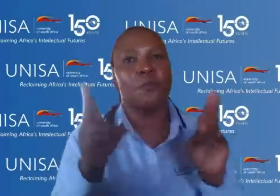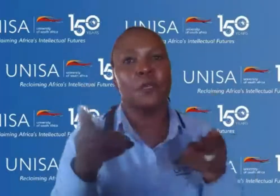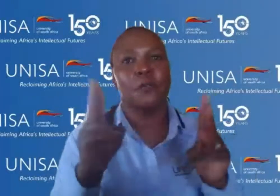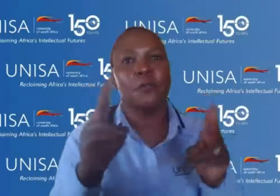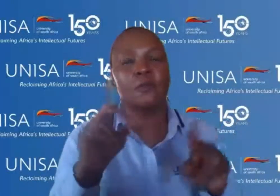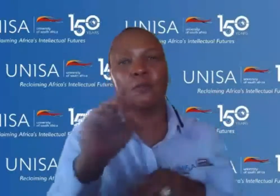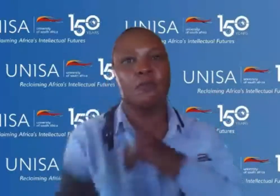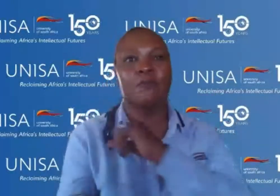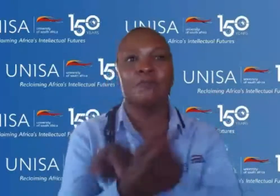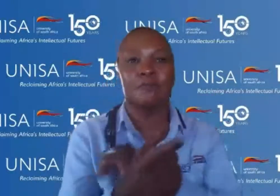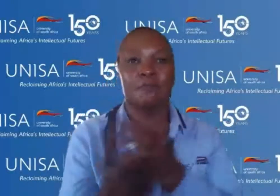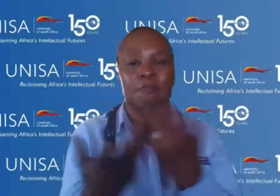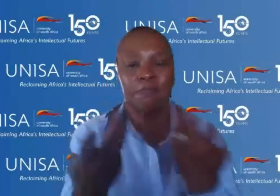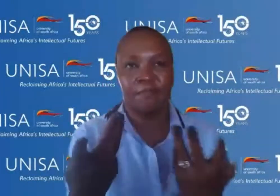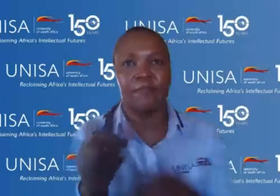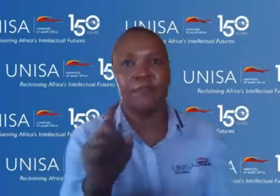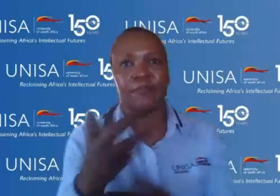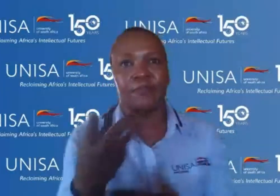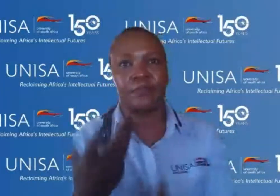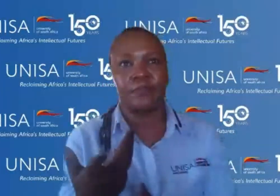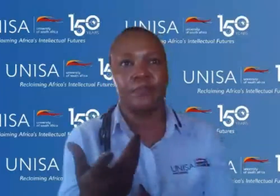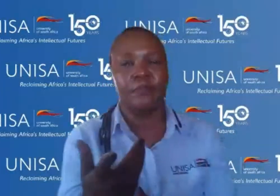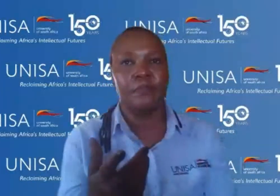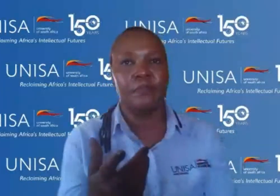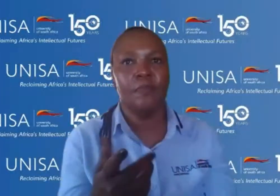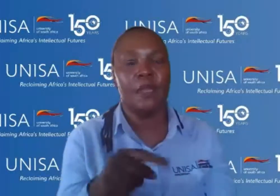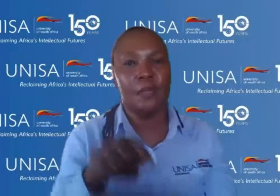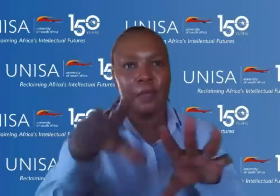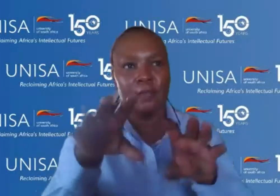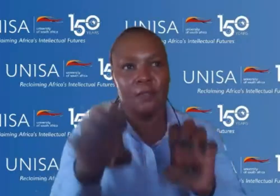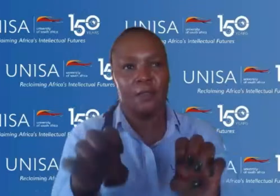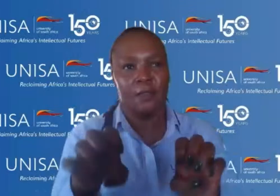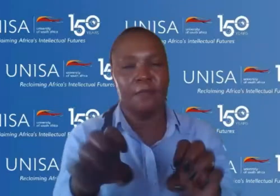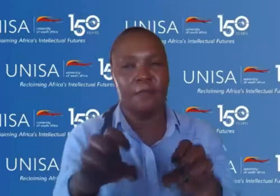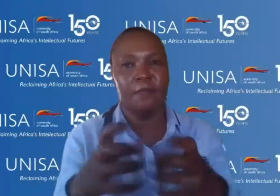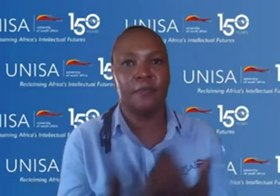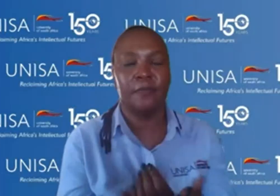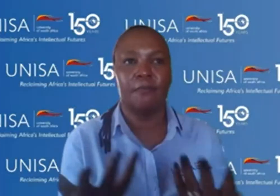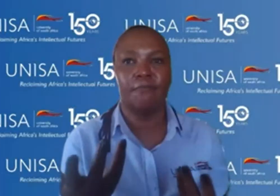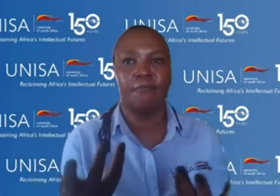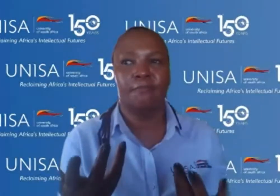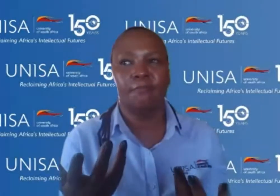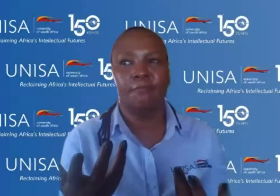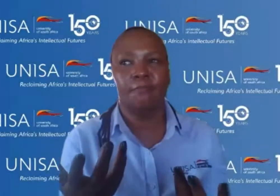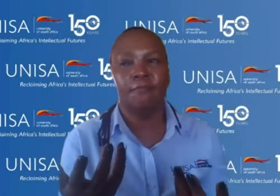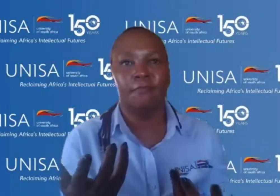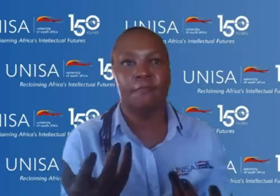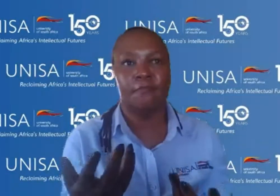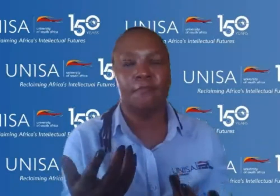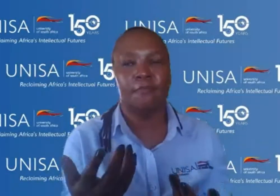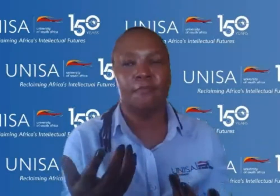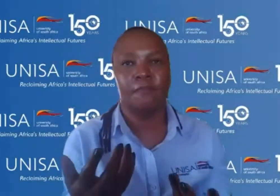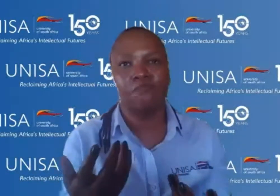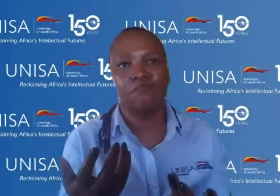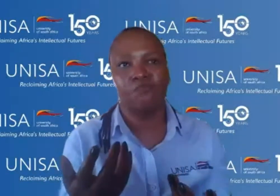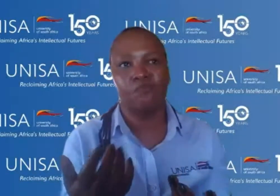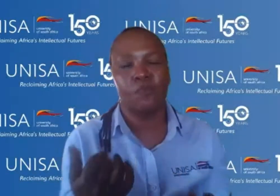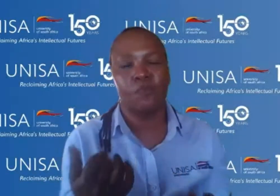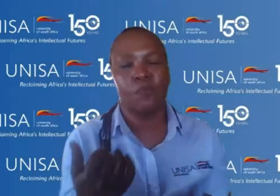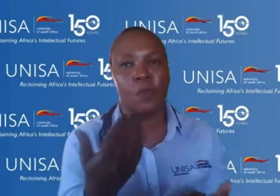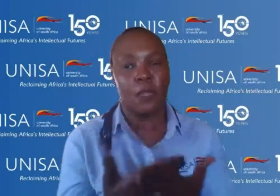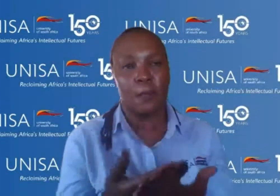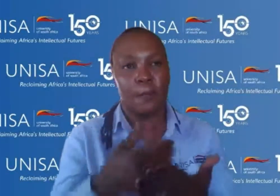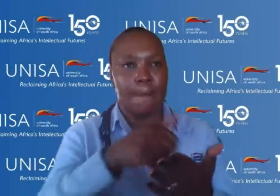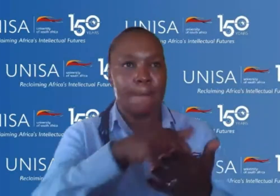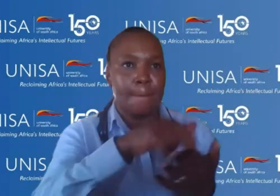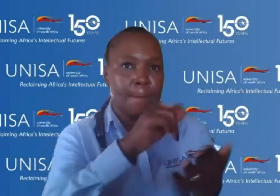that, especially in exams, you can apply for extra